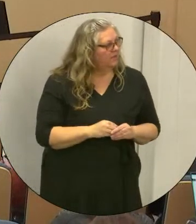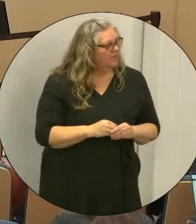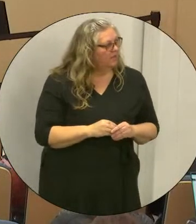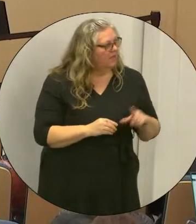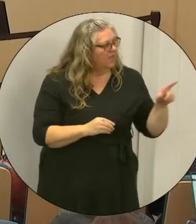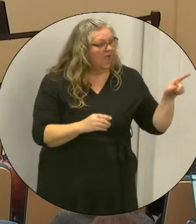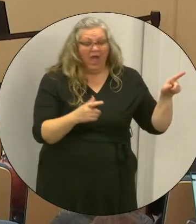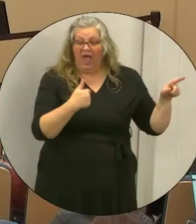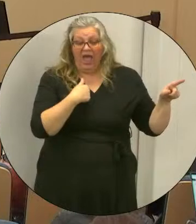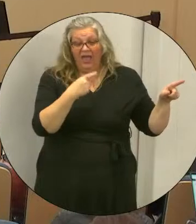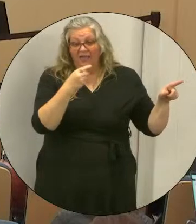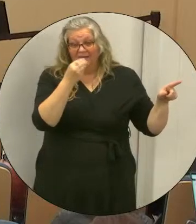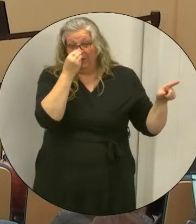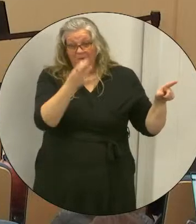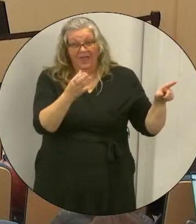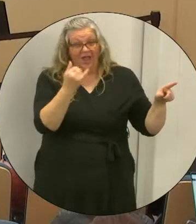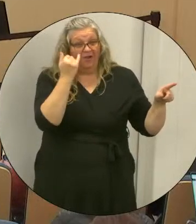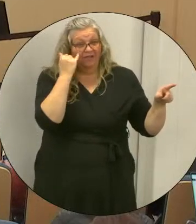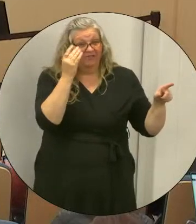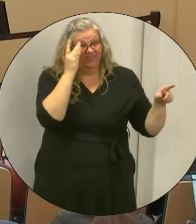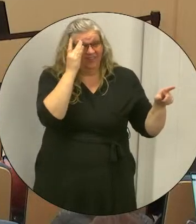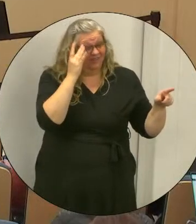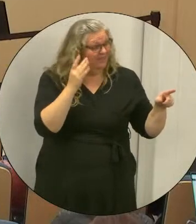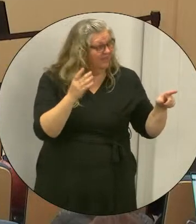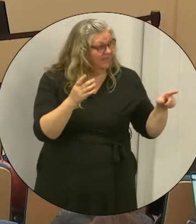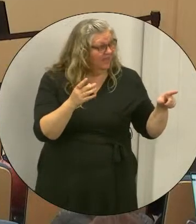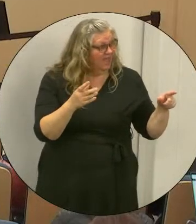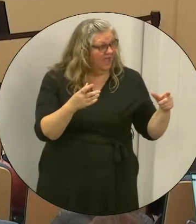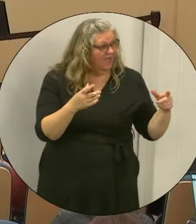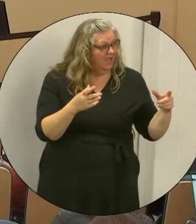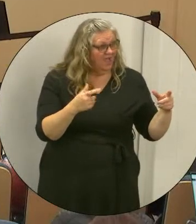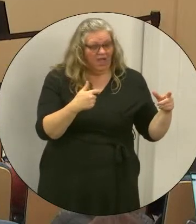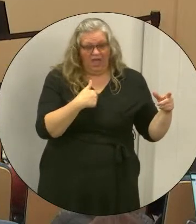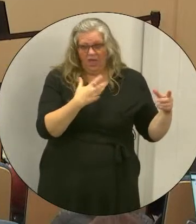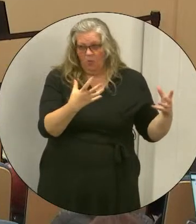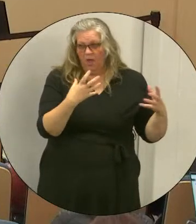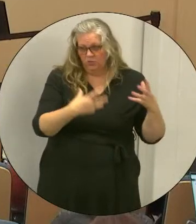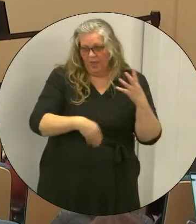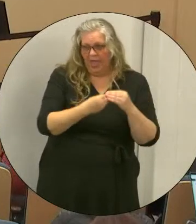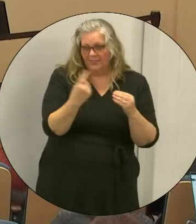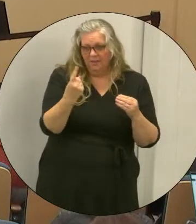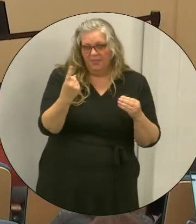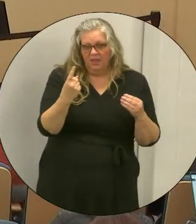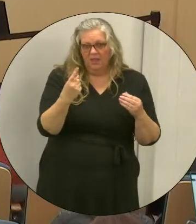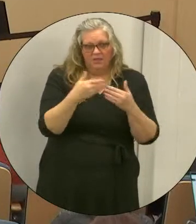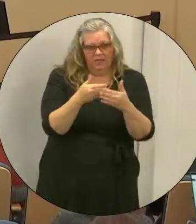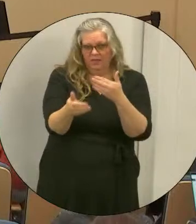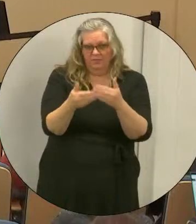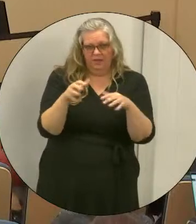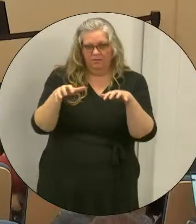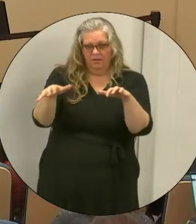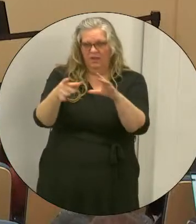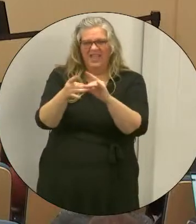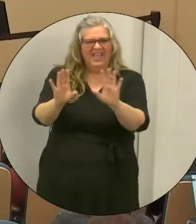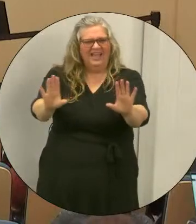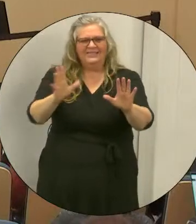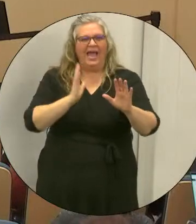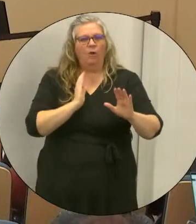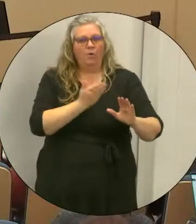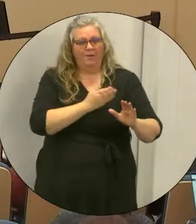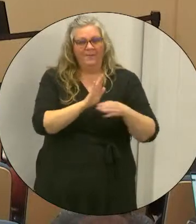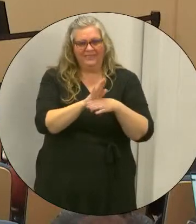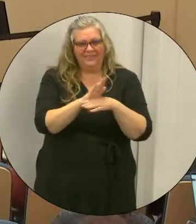to go to public comment, I would like to make a statement. Hold on for a second, please. Remind the audience, this is our business